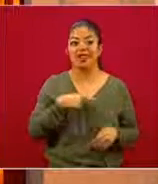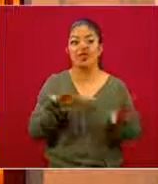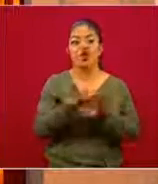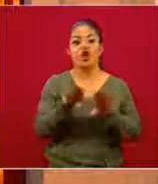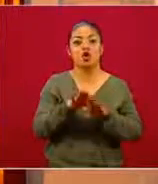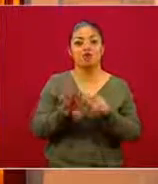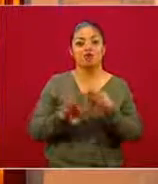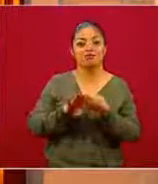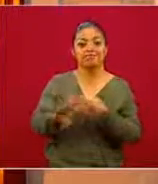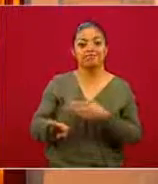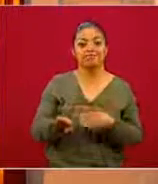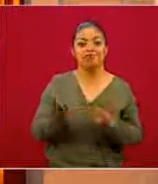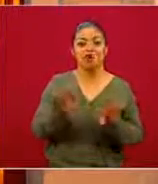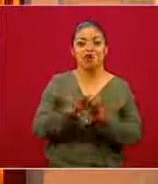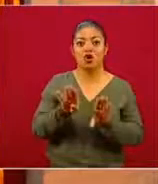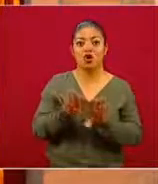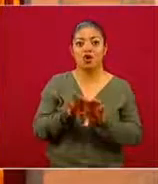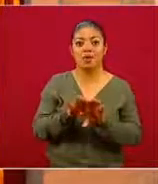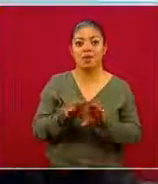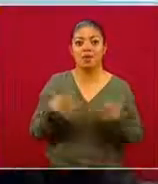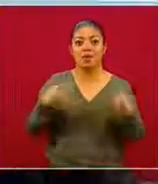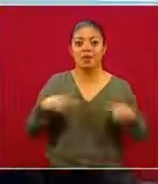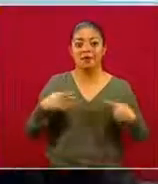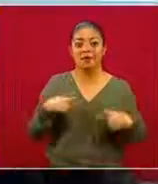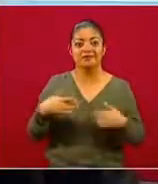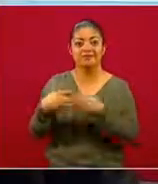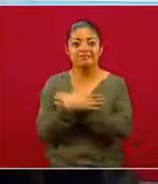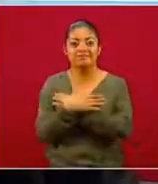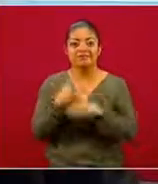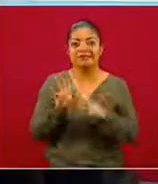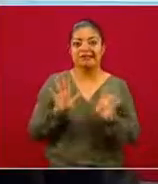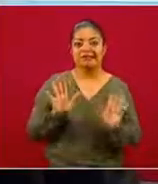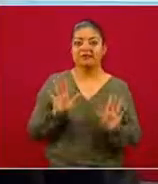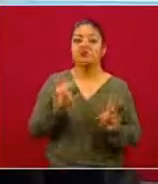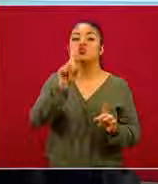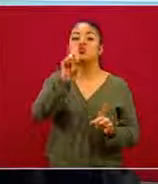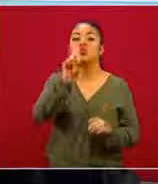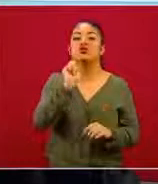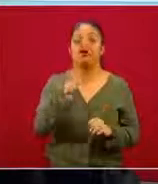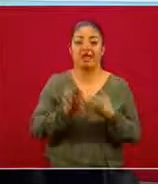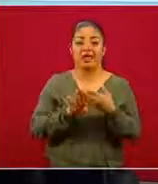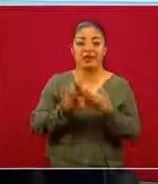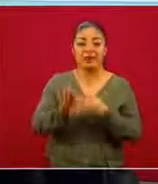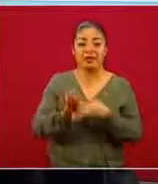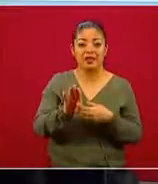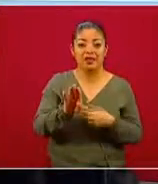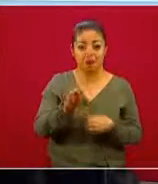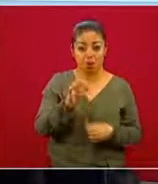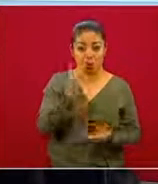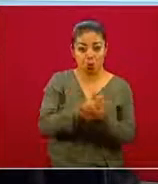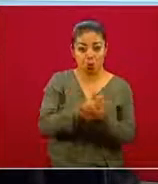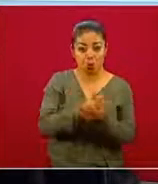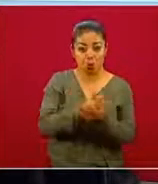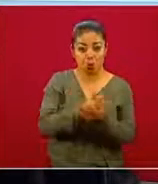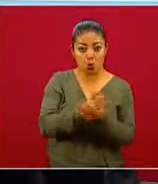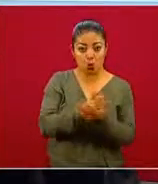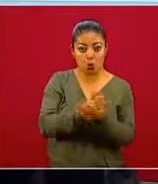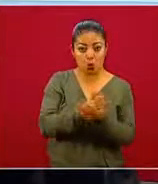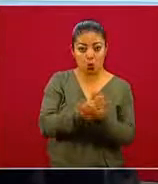daily. We have to avoid direct contact for sure,